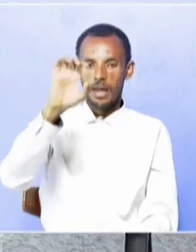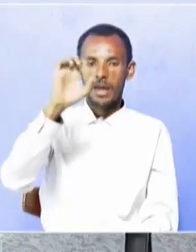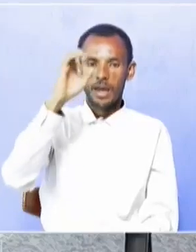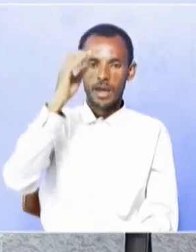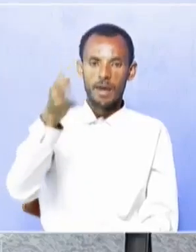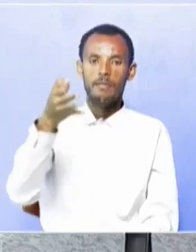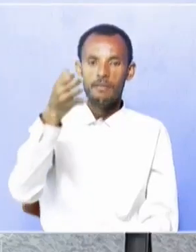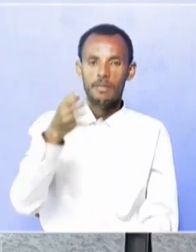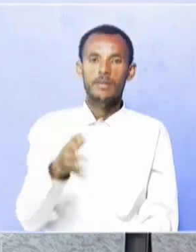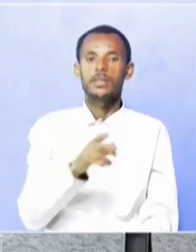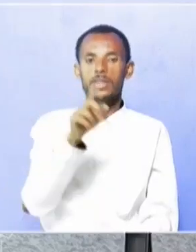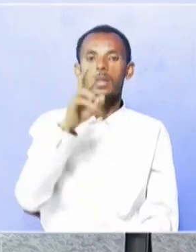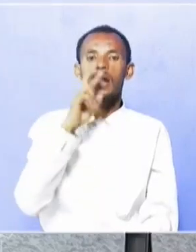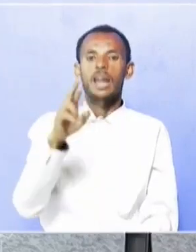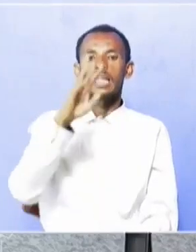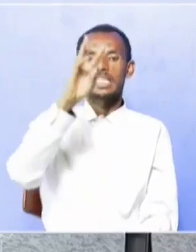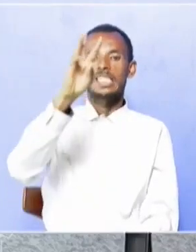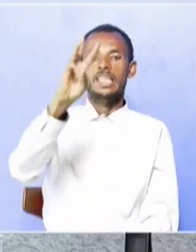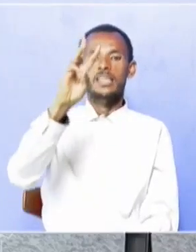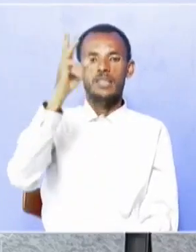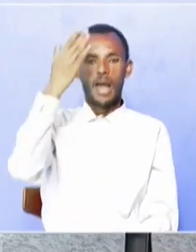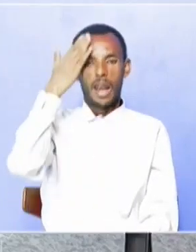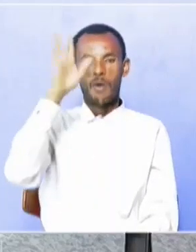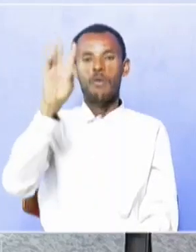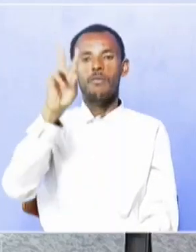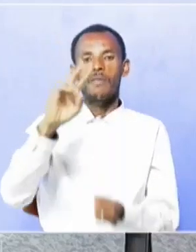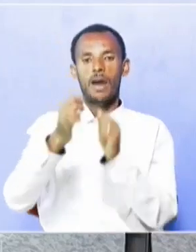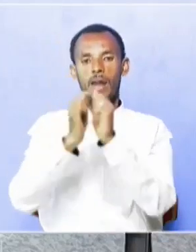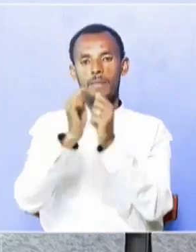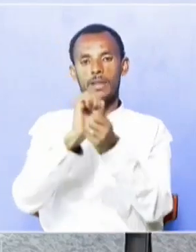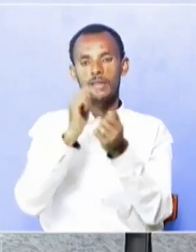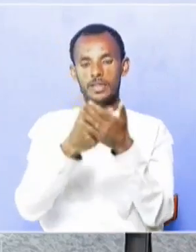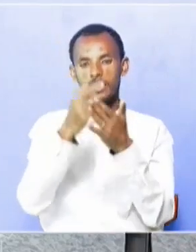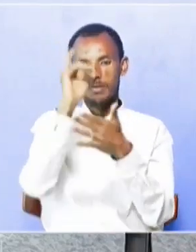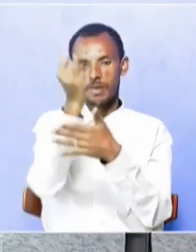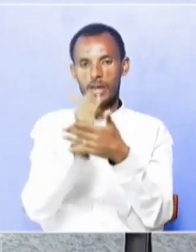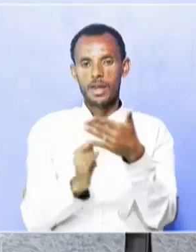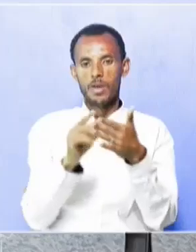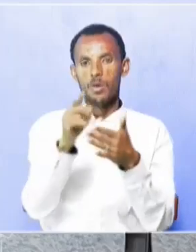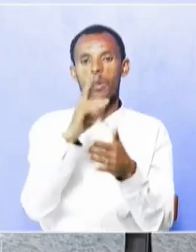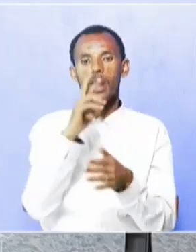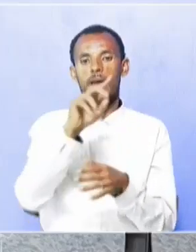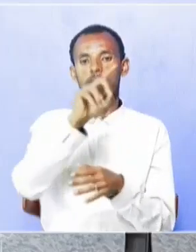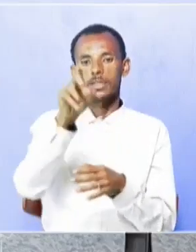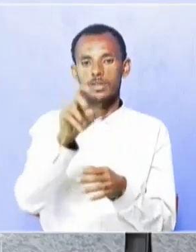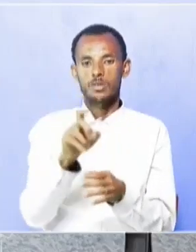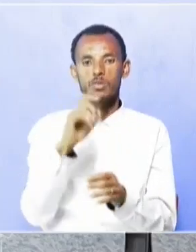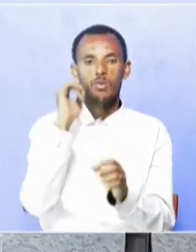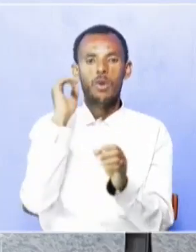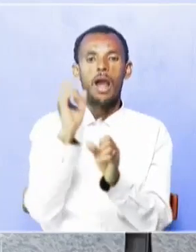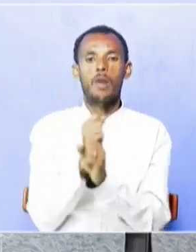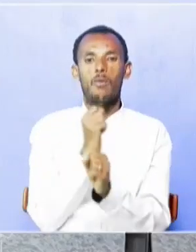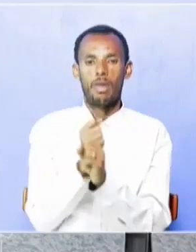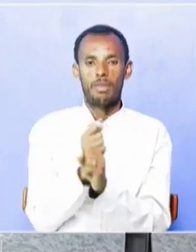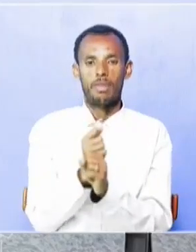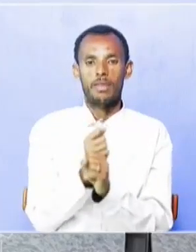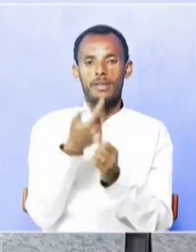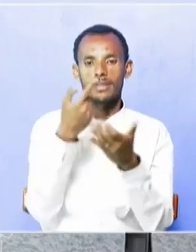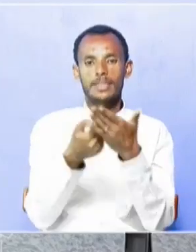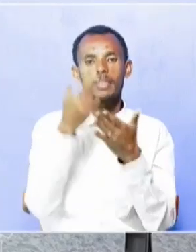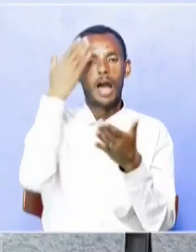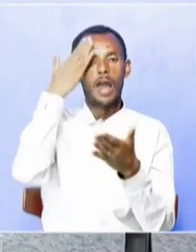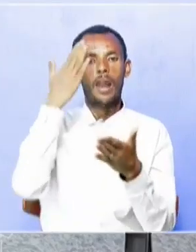F. There are around 6 unknown variables in this figure, and you are asked to calculate